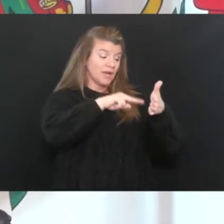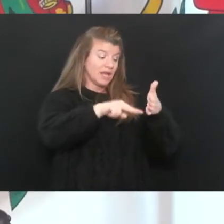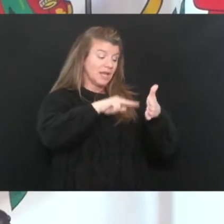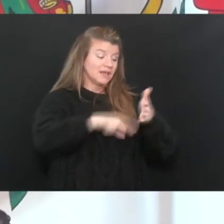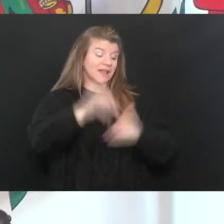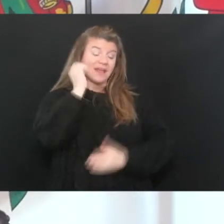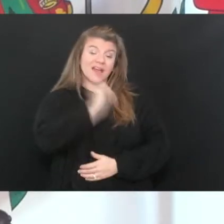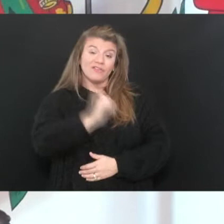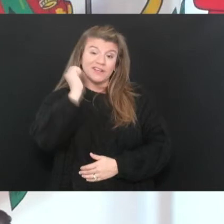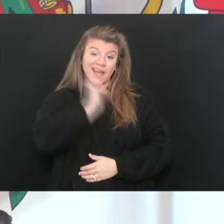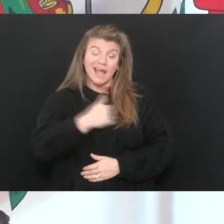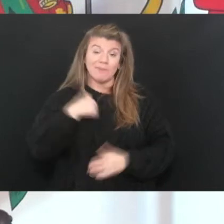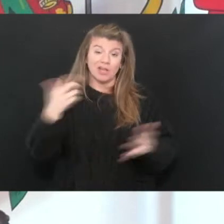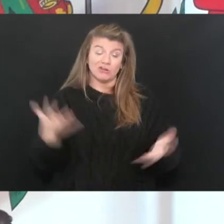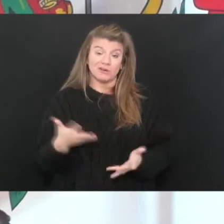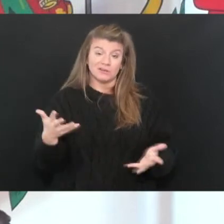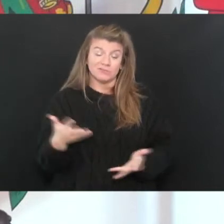here,